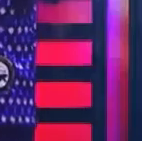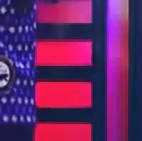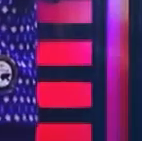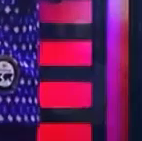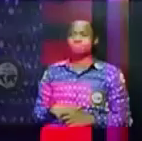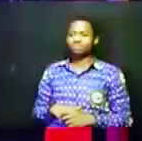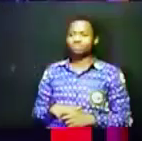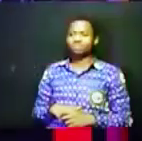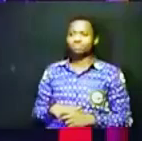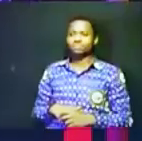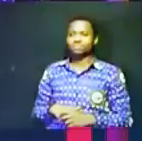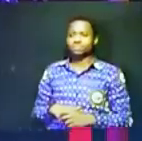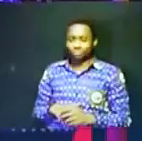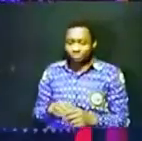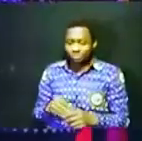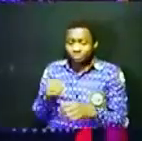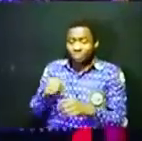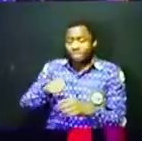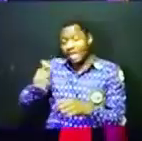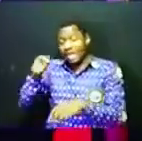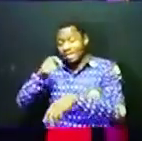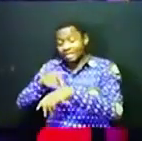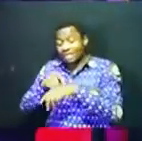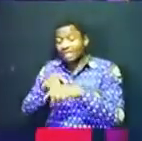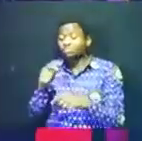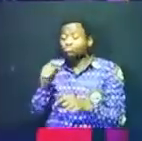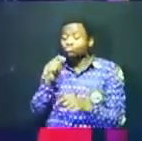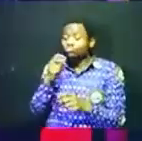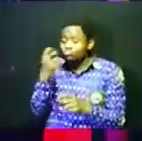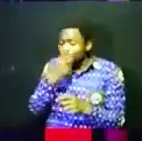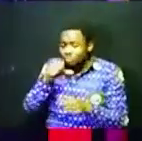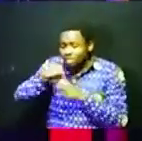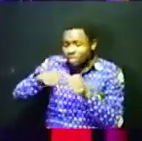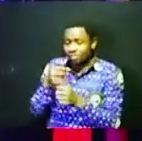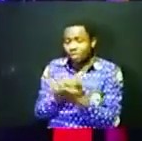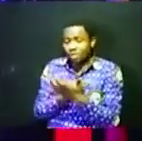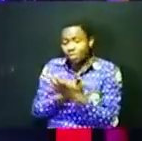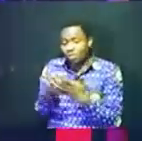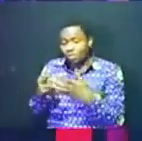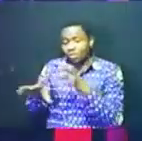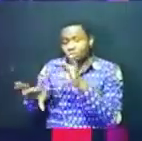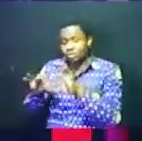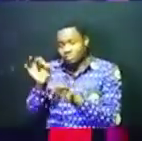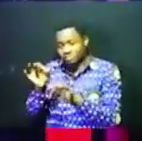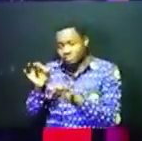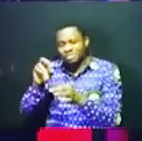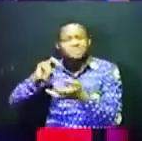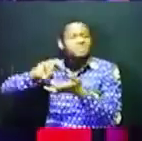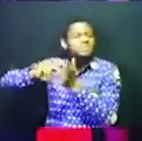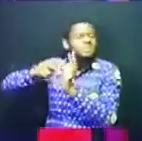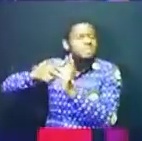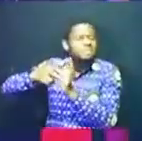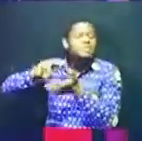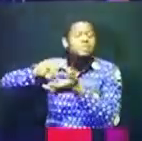time that we speak about the Holy Spirit, what it means is that one Jesus came to die. He was buried.